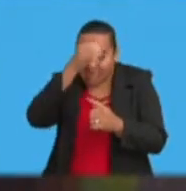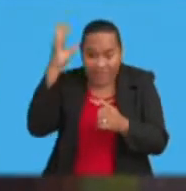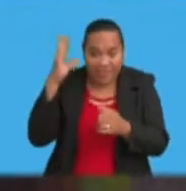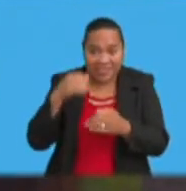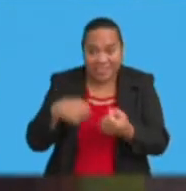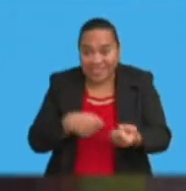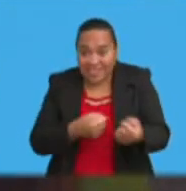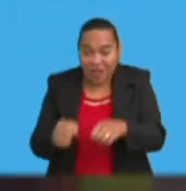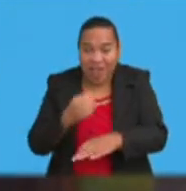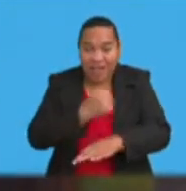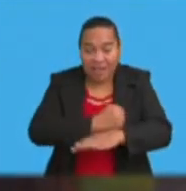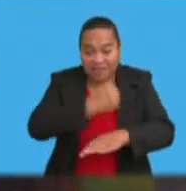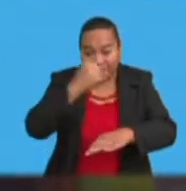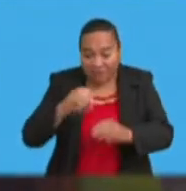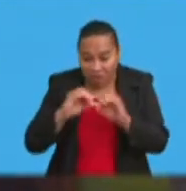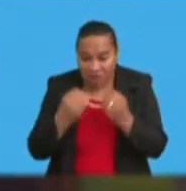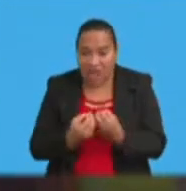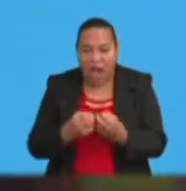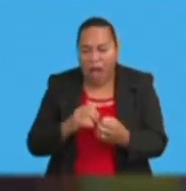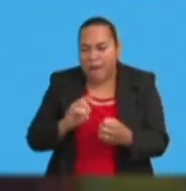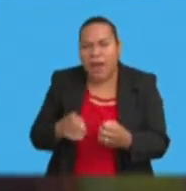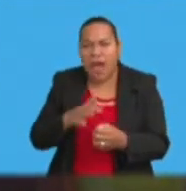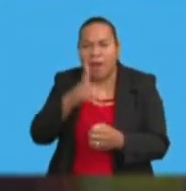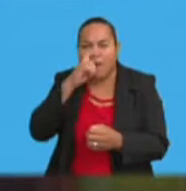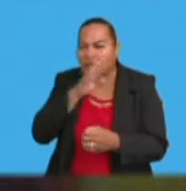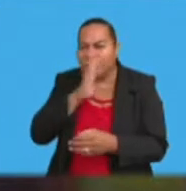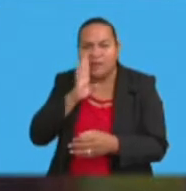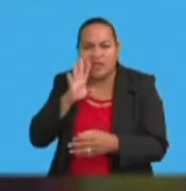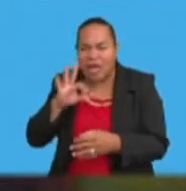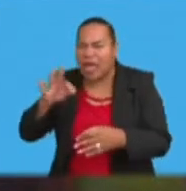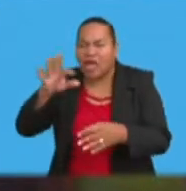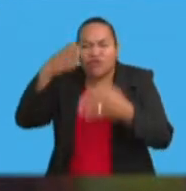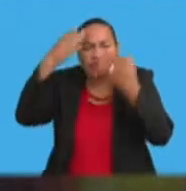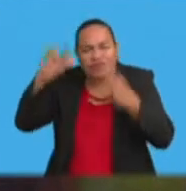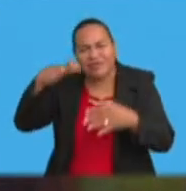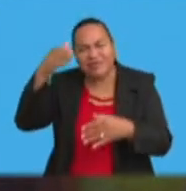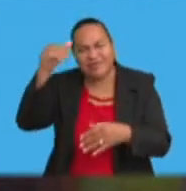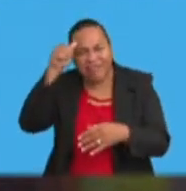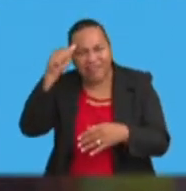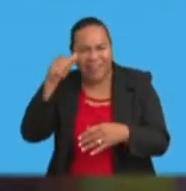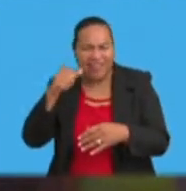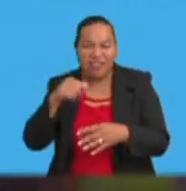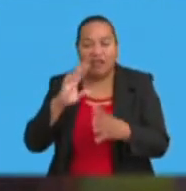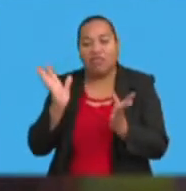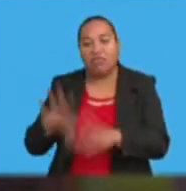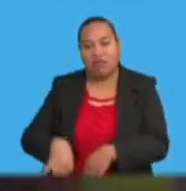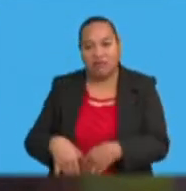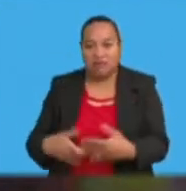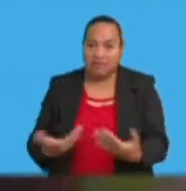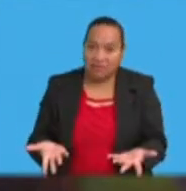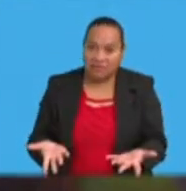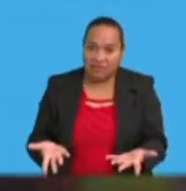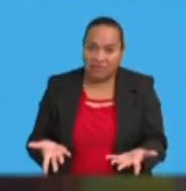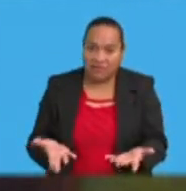brilliant organizations in this country, but we don't have the people to work it with the right kind of knowledge, mindsets, and so forth, it all falls to naught. And